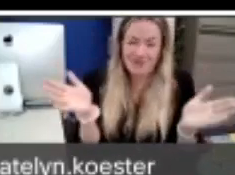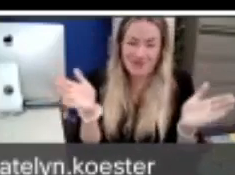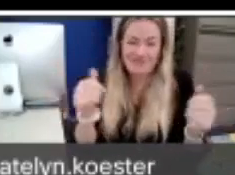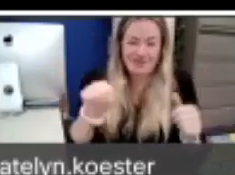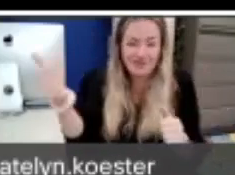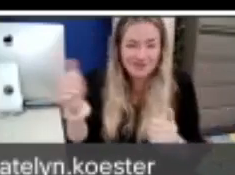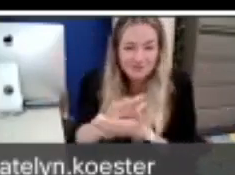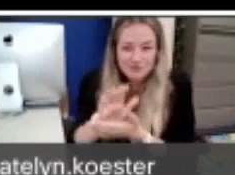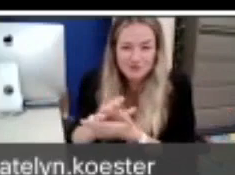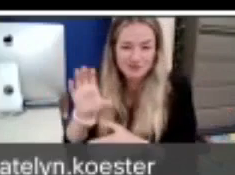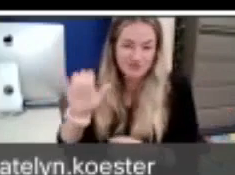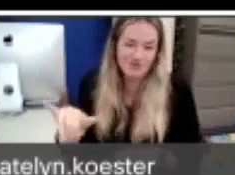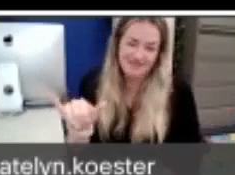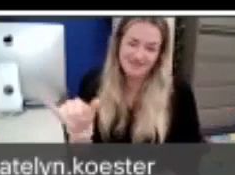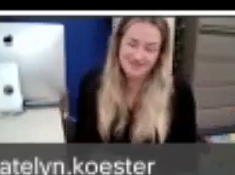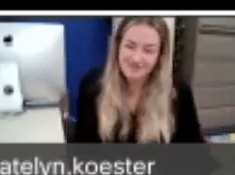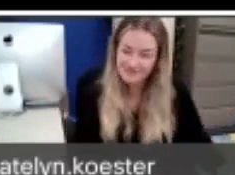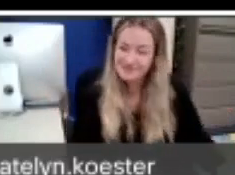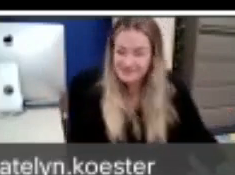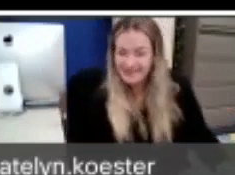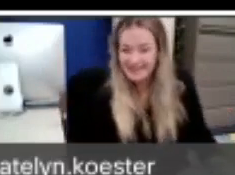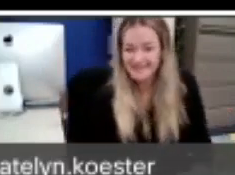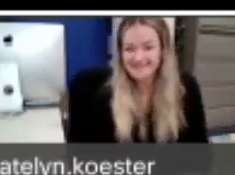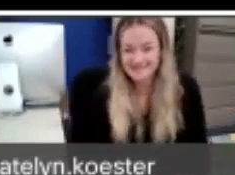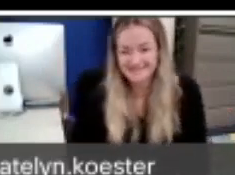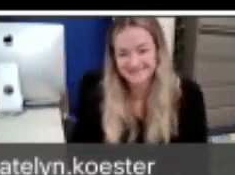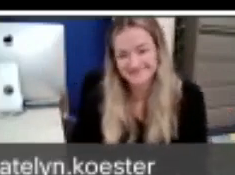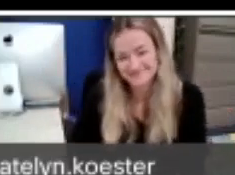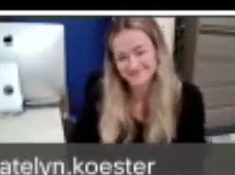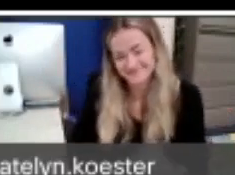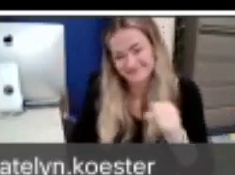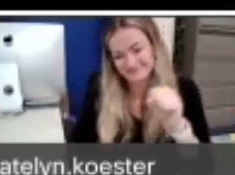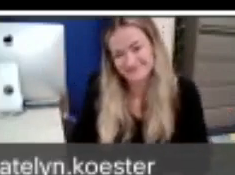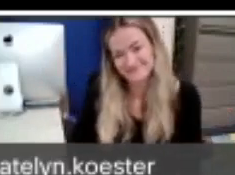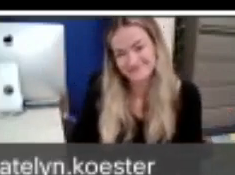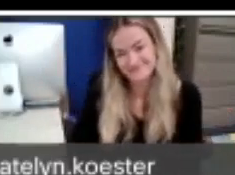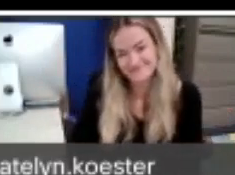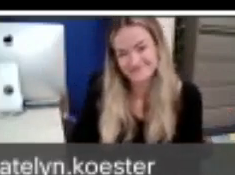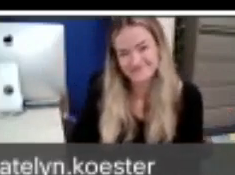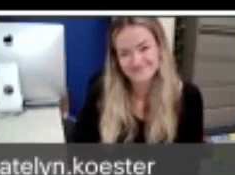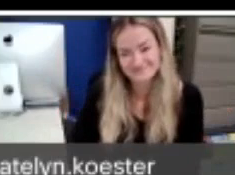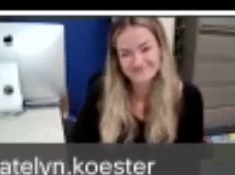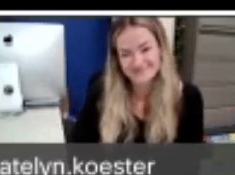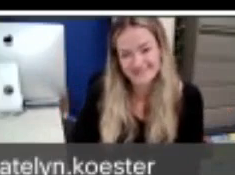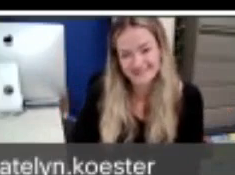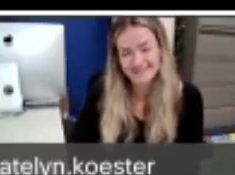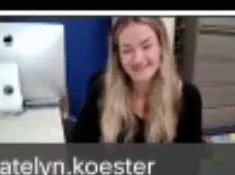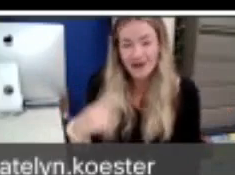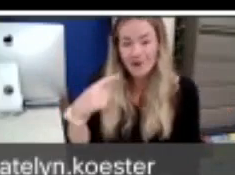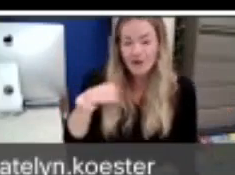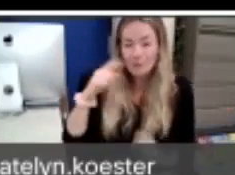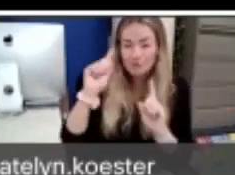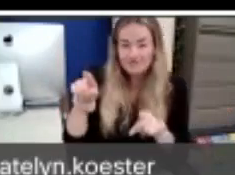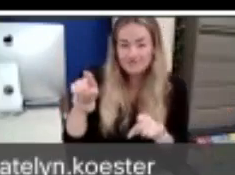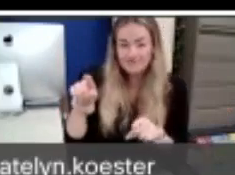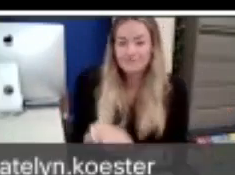So hopefully we can get, you know, other states to, or other schools to do that as well. And that